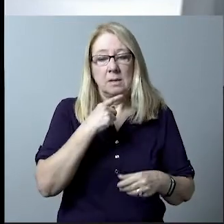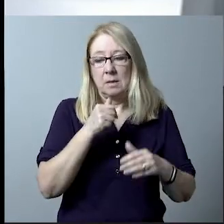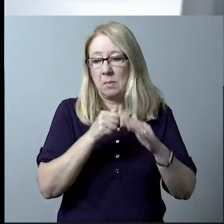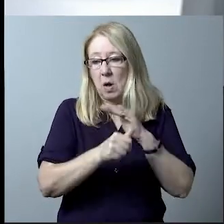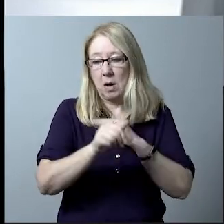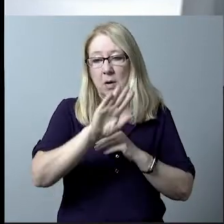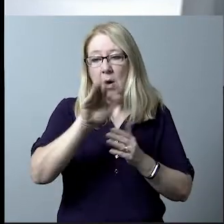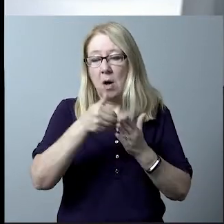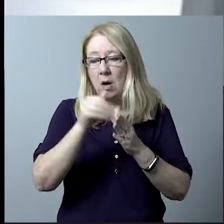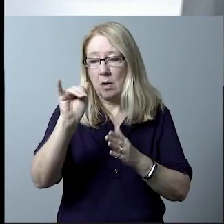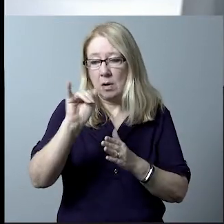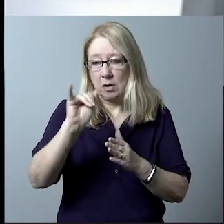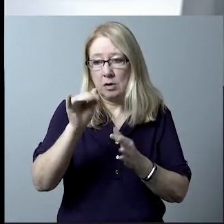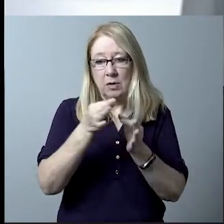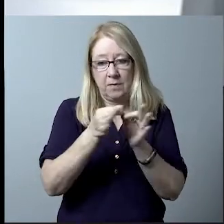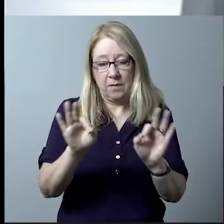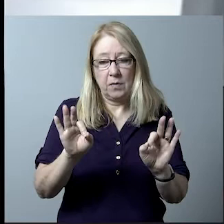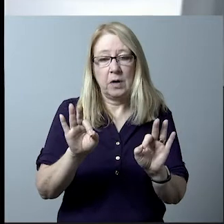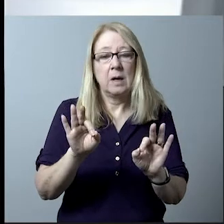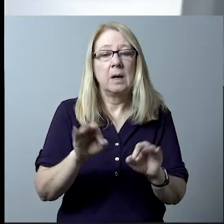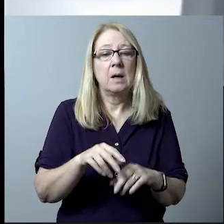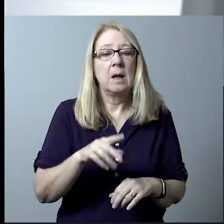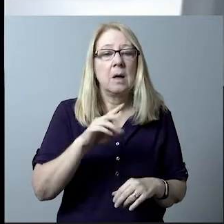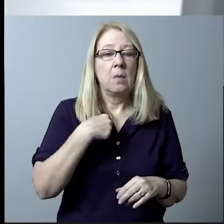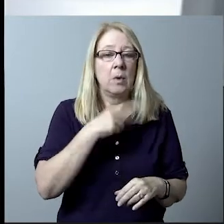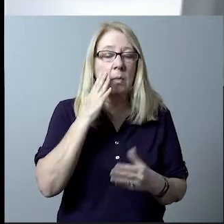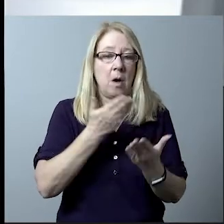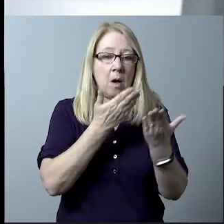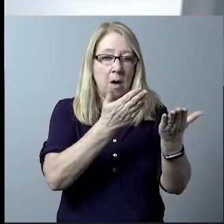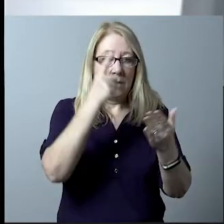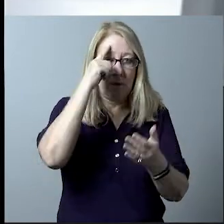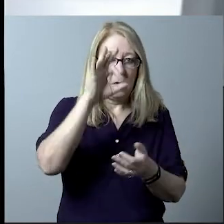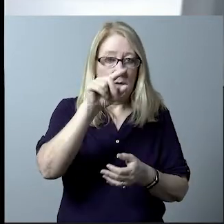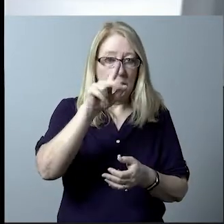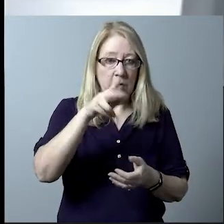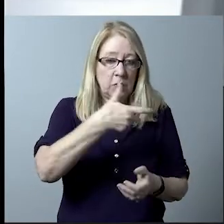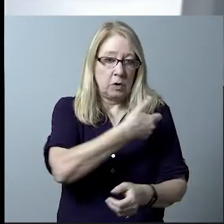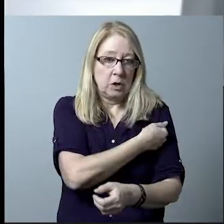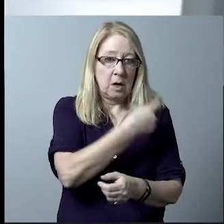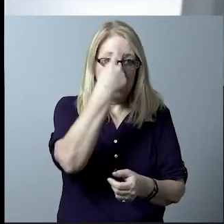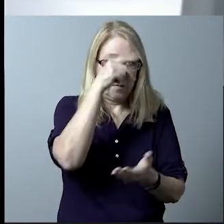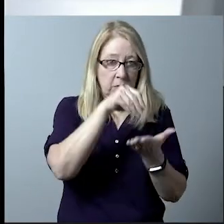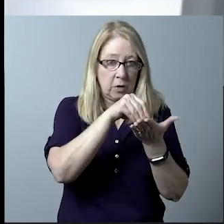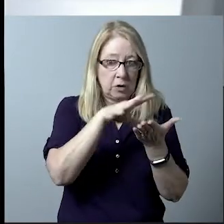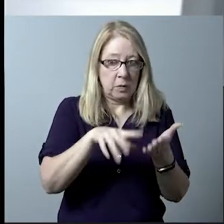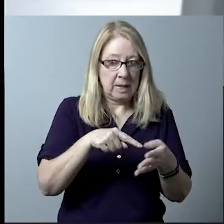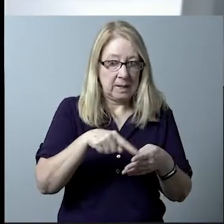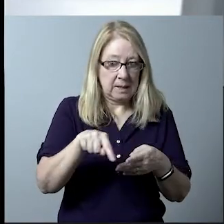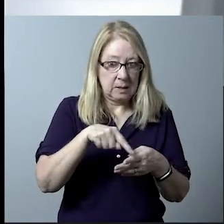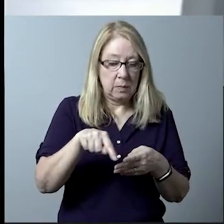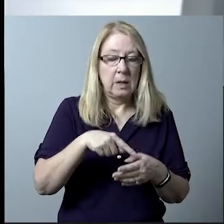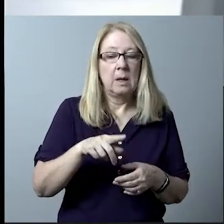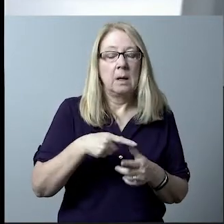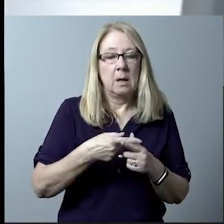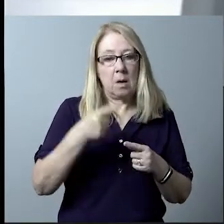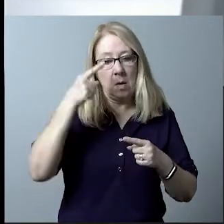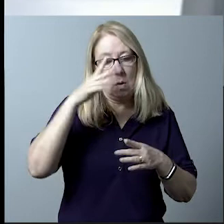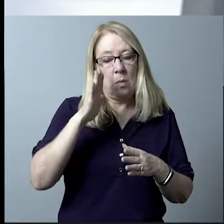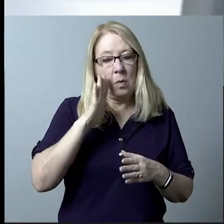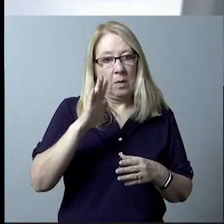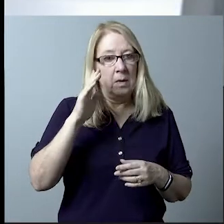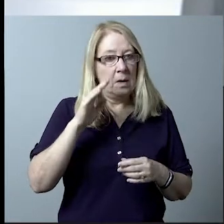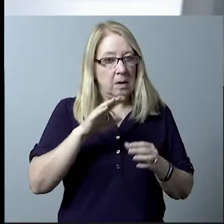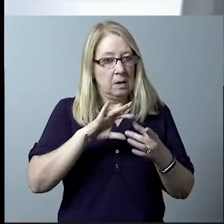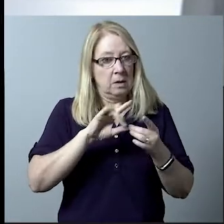are a covered thing under every insurance plan. And then for students, we will be offering flu shots starting this week and hope to have a